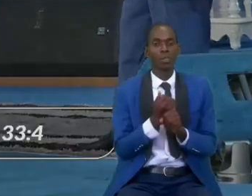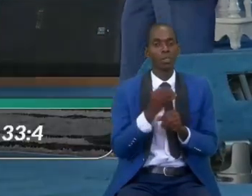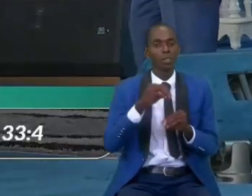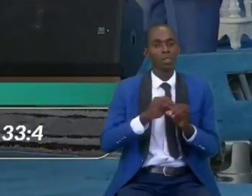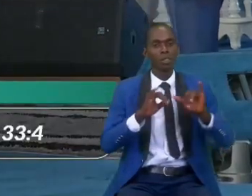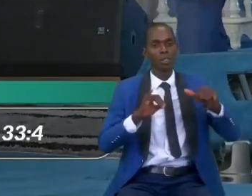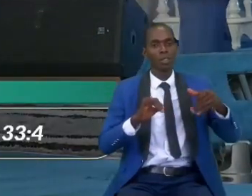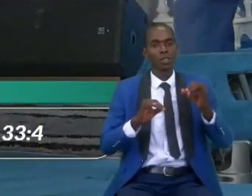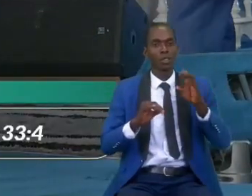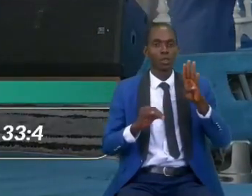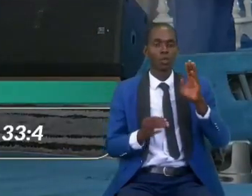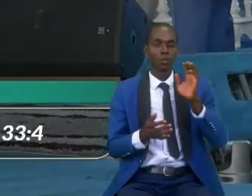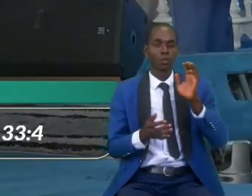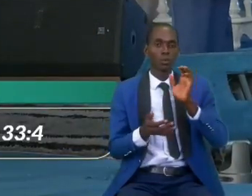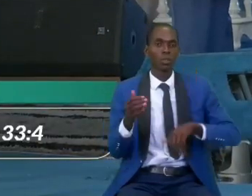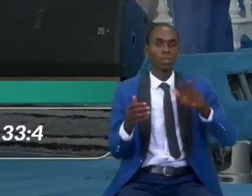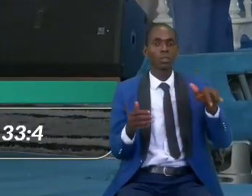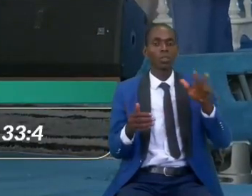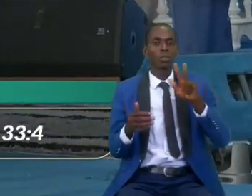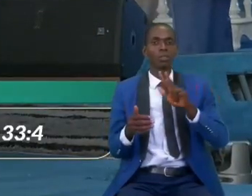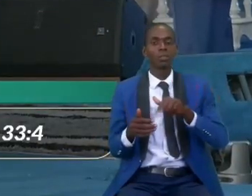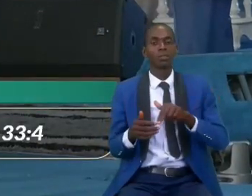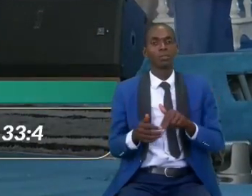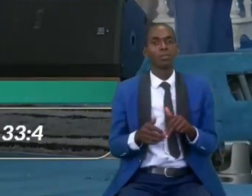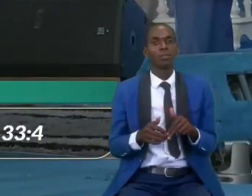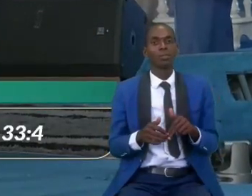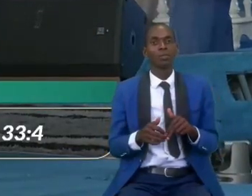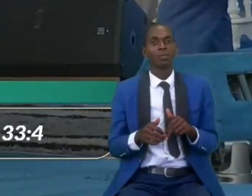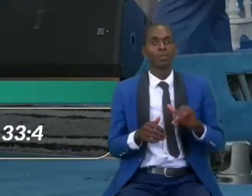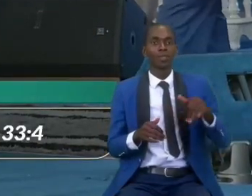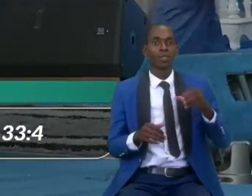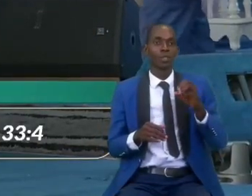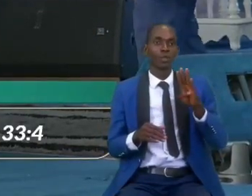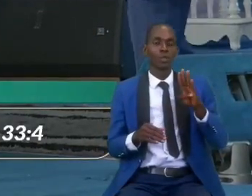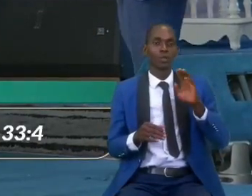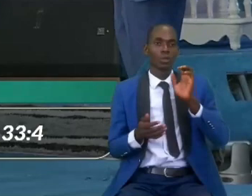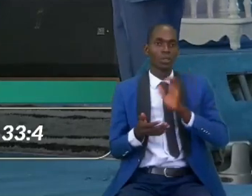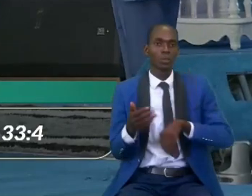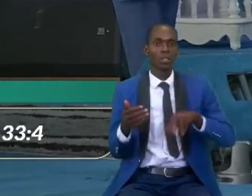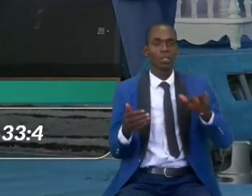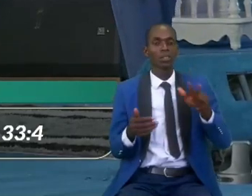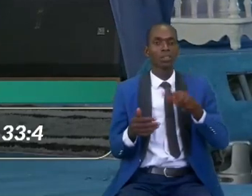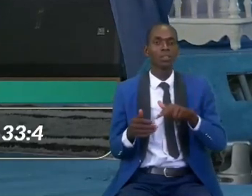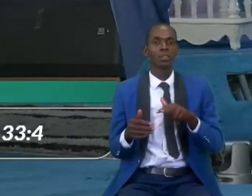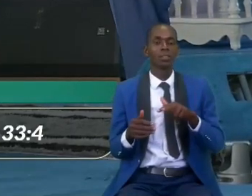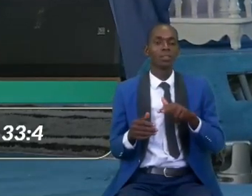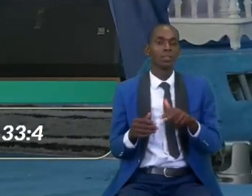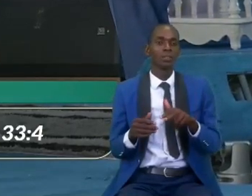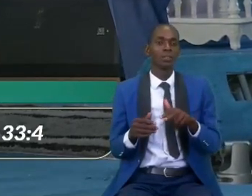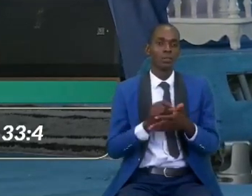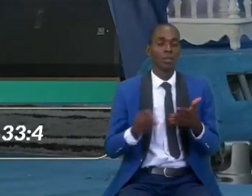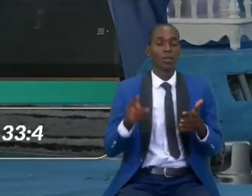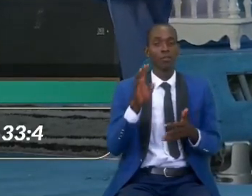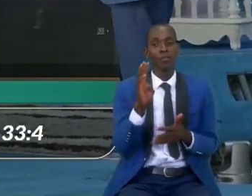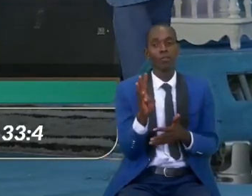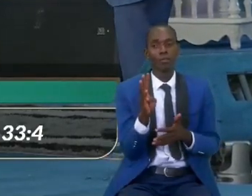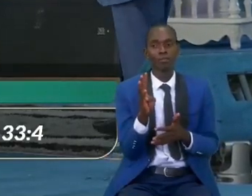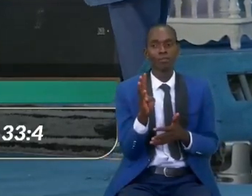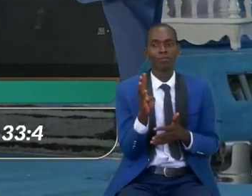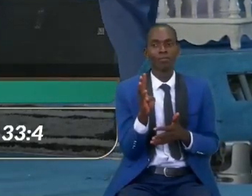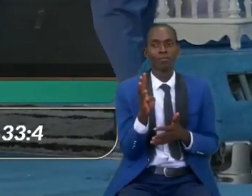Job chapter 33, the Spirit of God has made me. What I want you to notice here